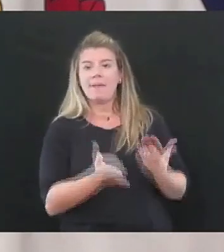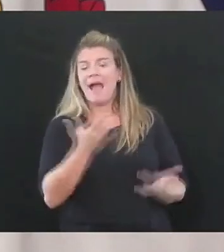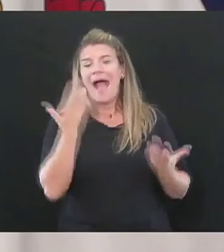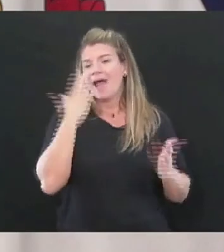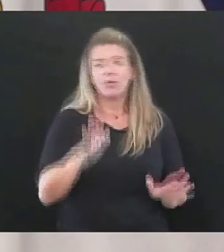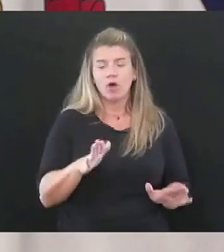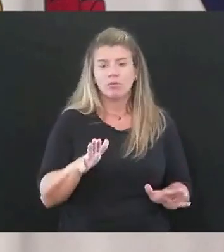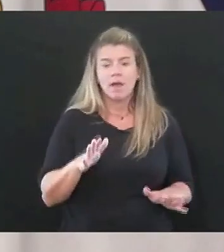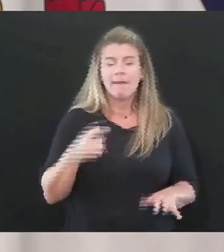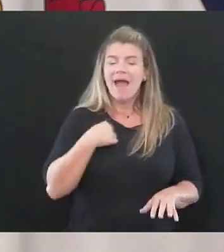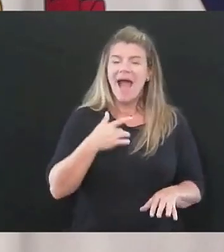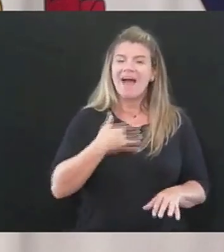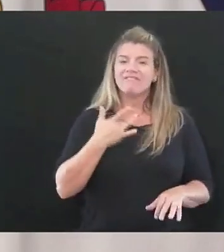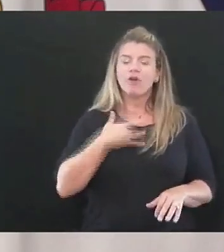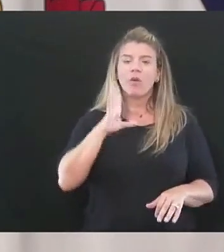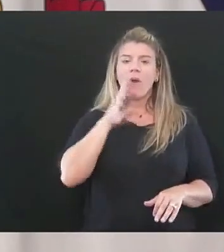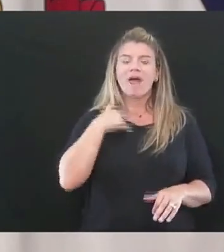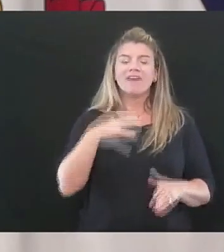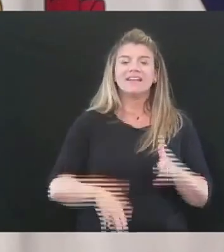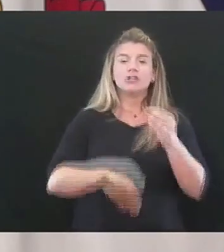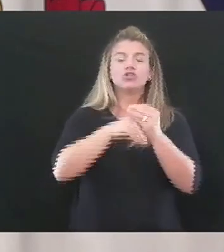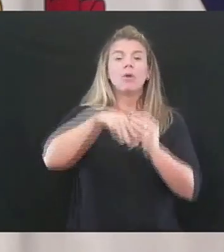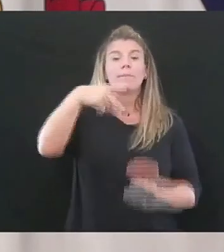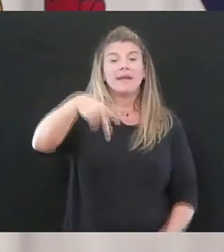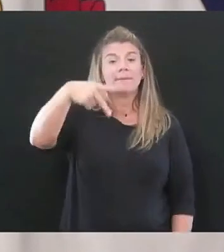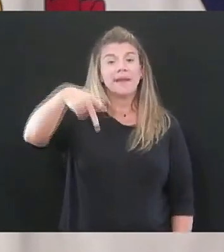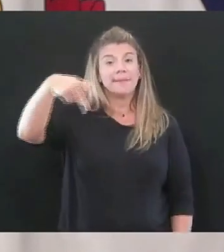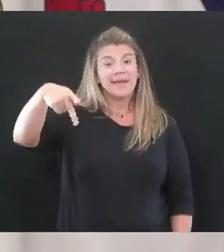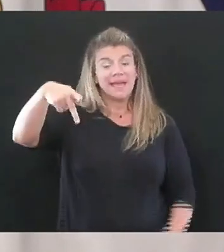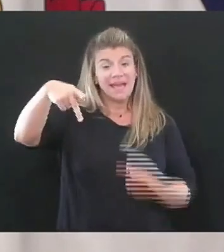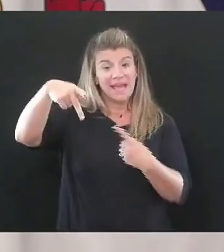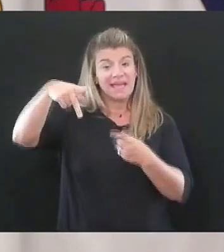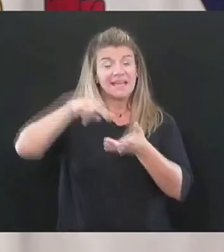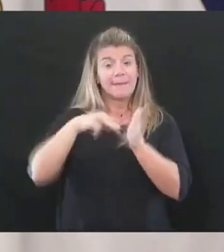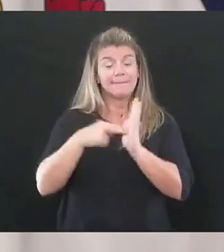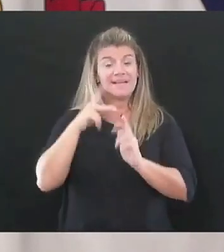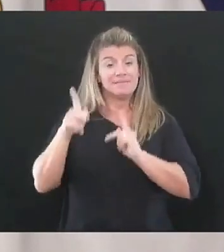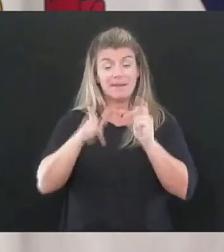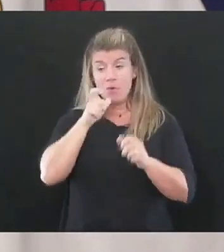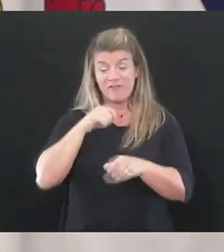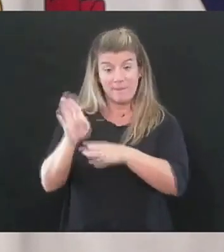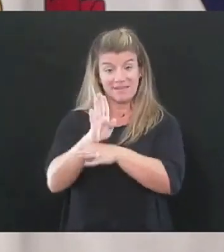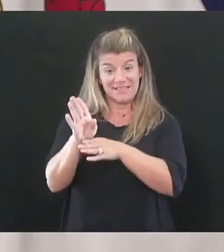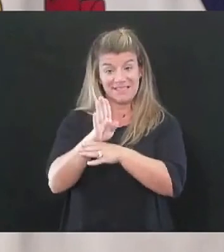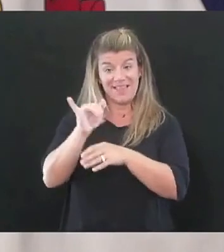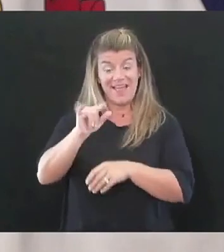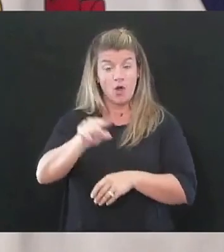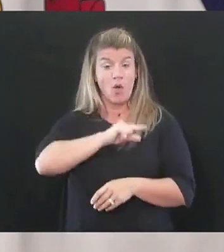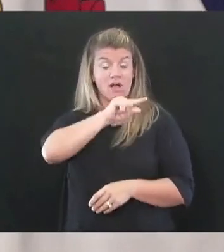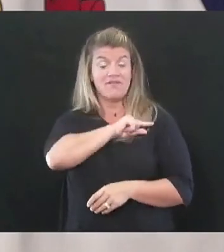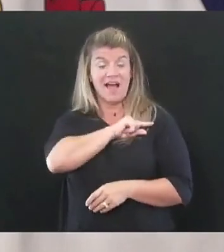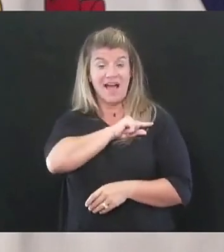think there'll be additional PPP, meaning the people in businesses that qualified for, I